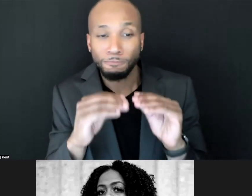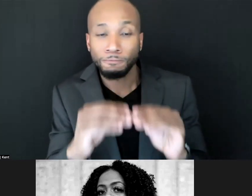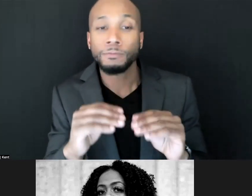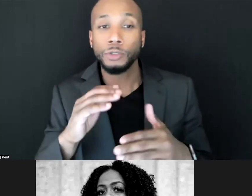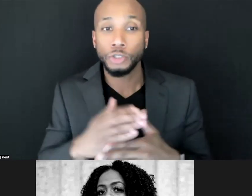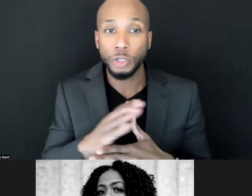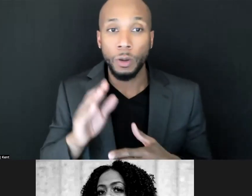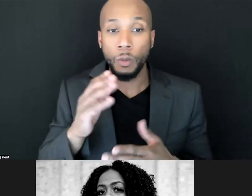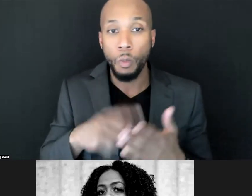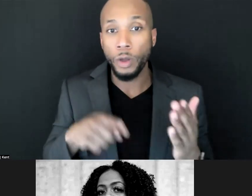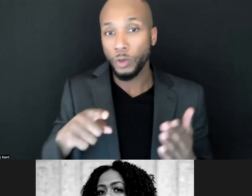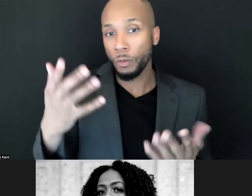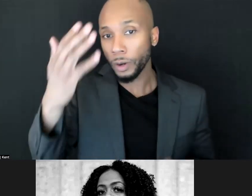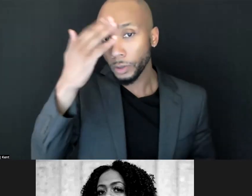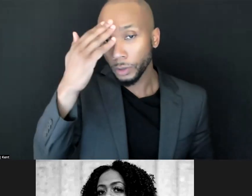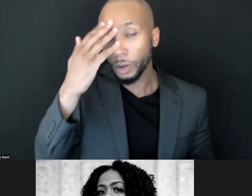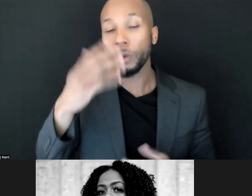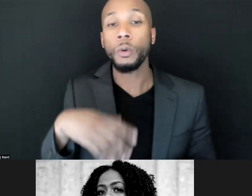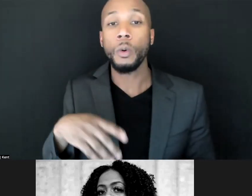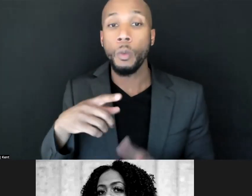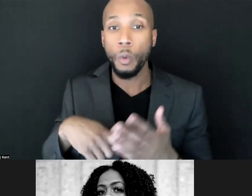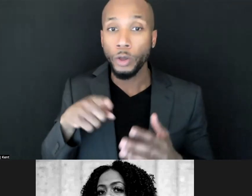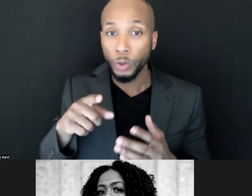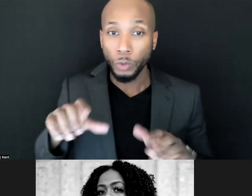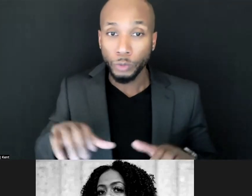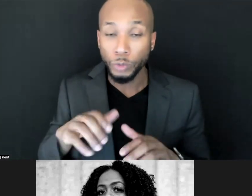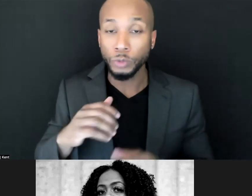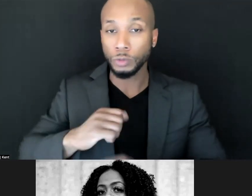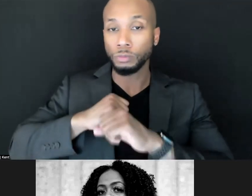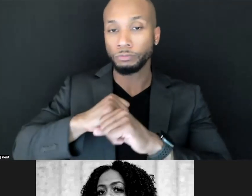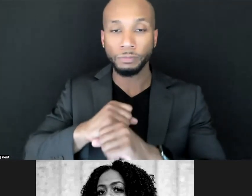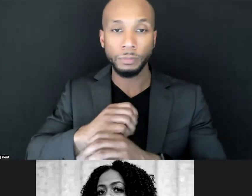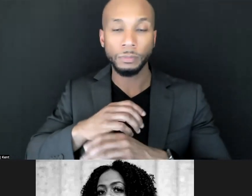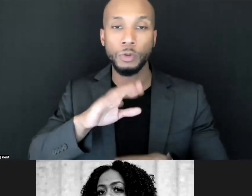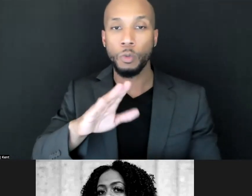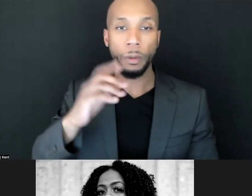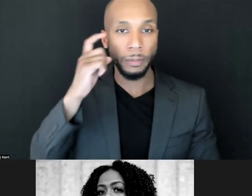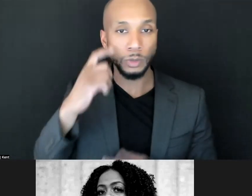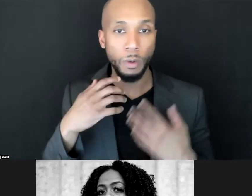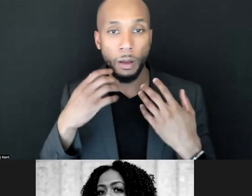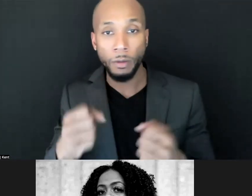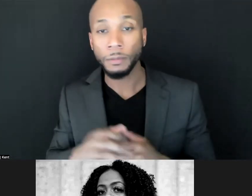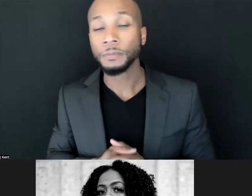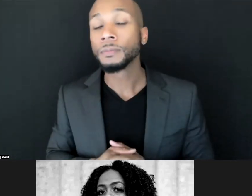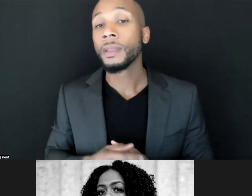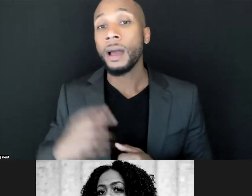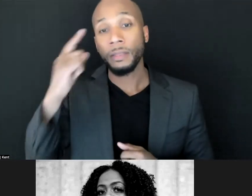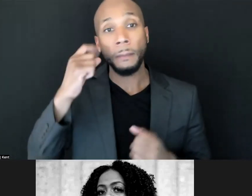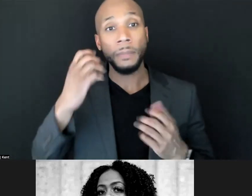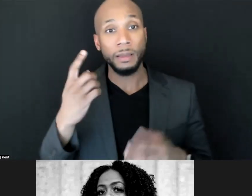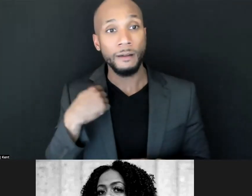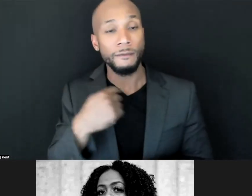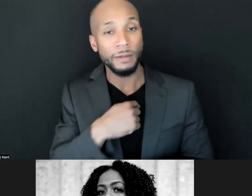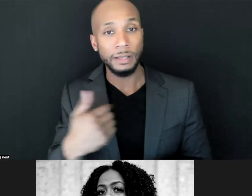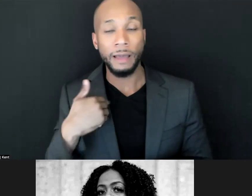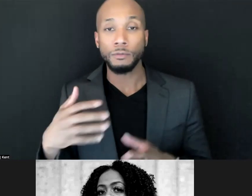know, sharing what you do to protect your mental health. Um, I think that a lot of us have so much to